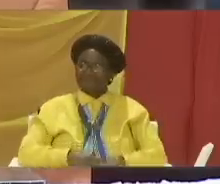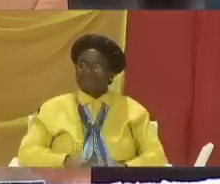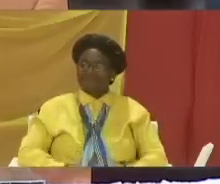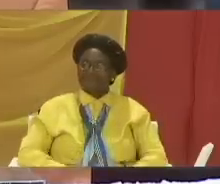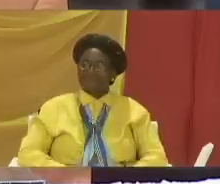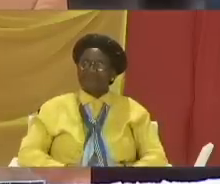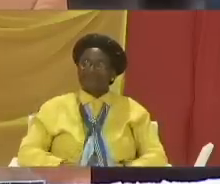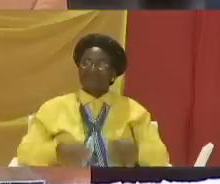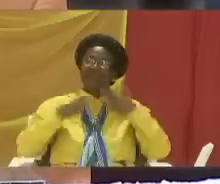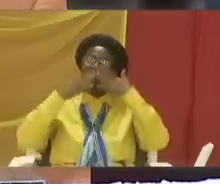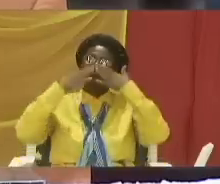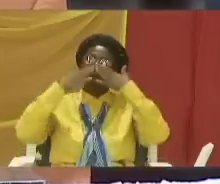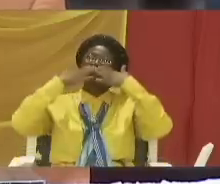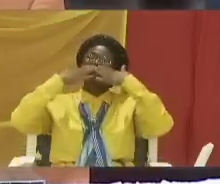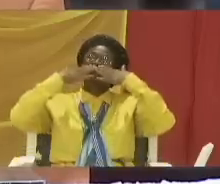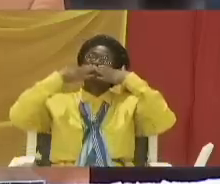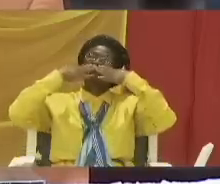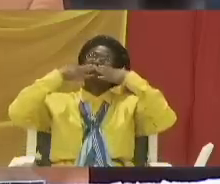Thank you, Daddy.